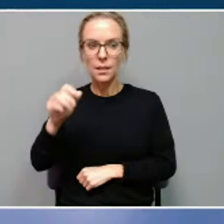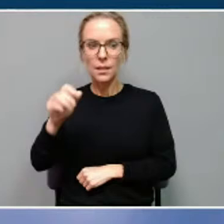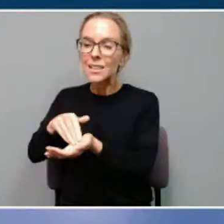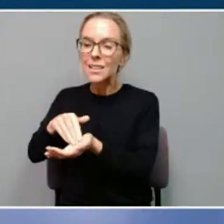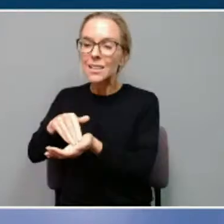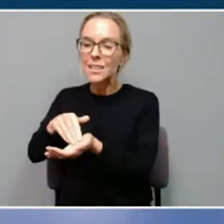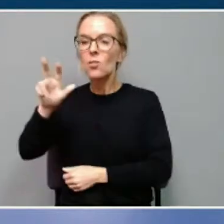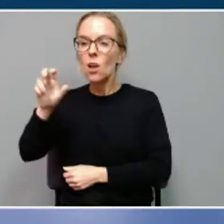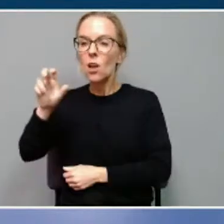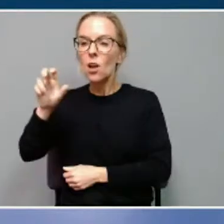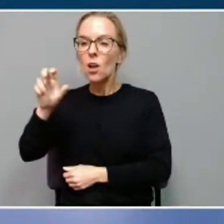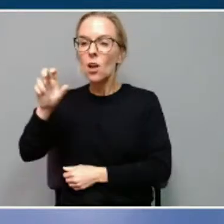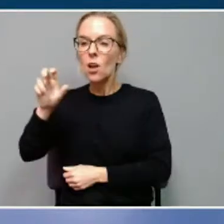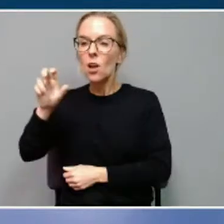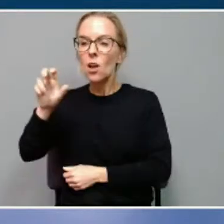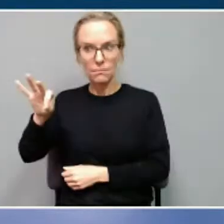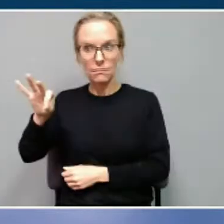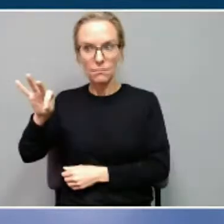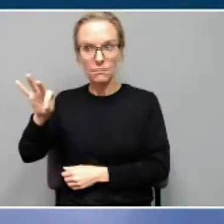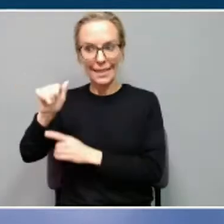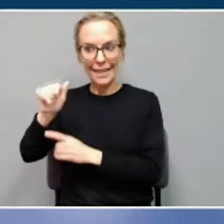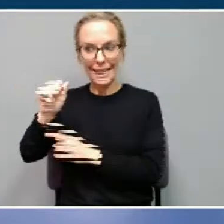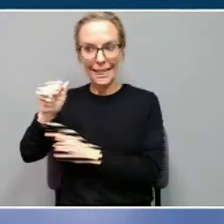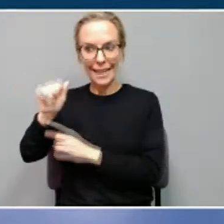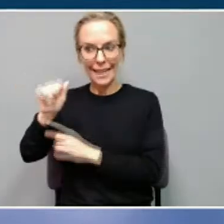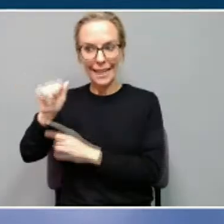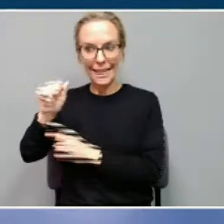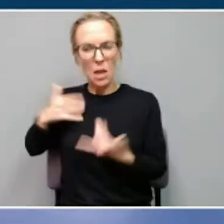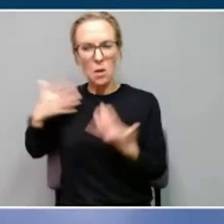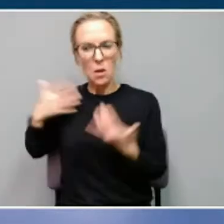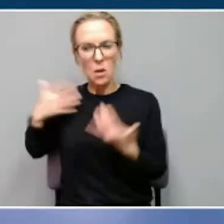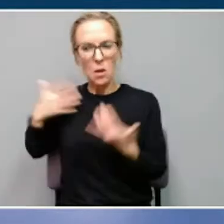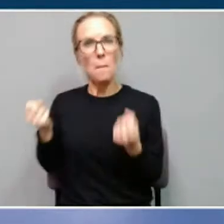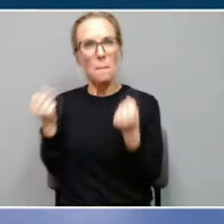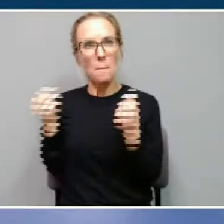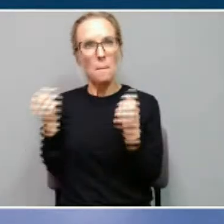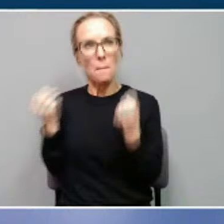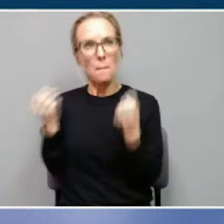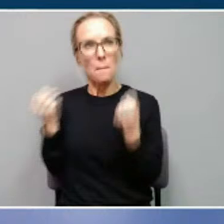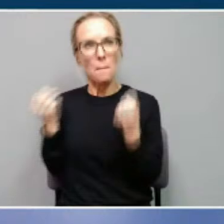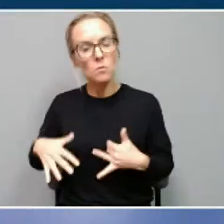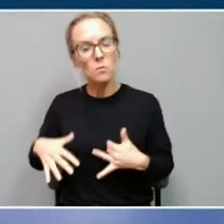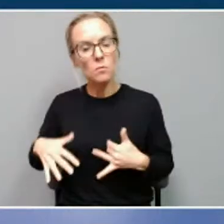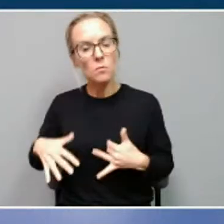like a ton. That worried us. This August, we had